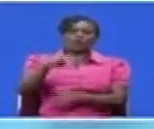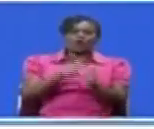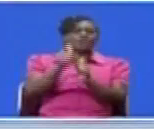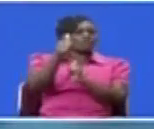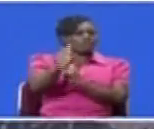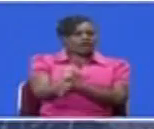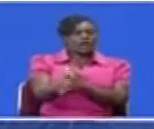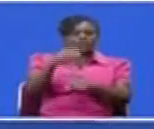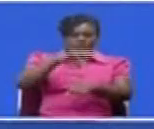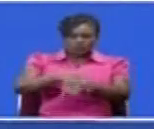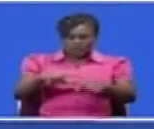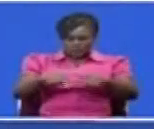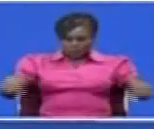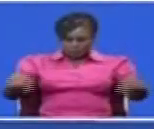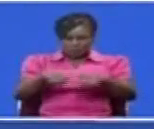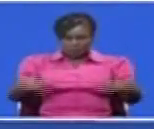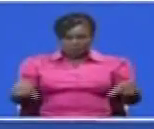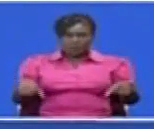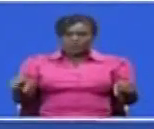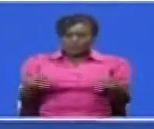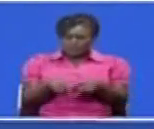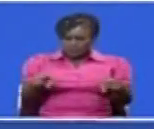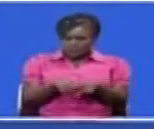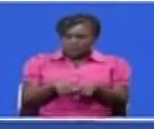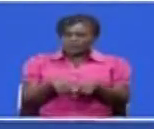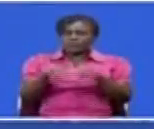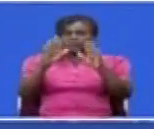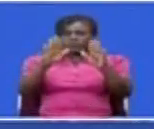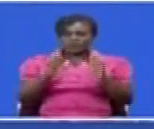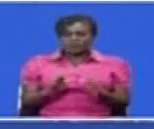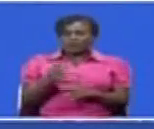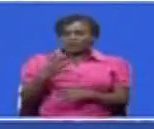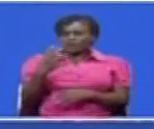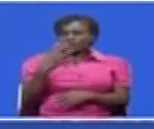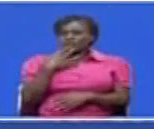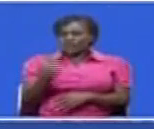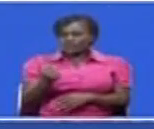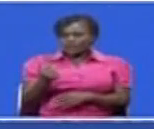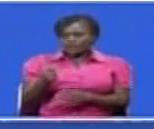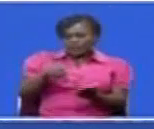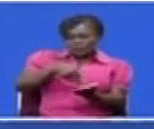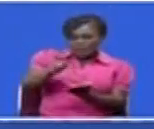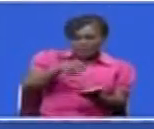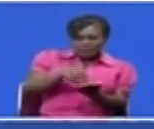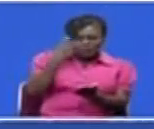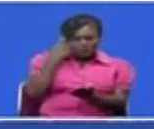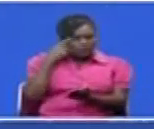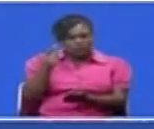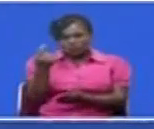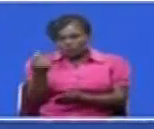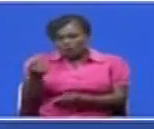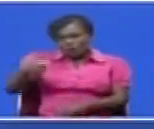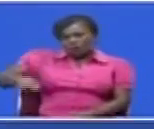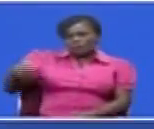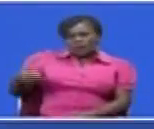the firewood. So in demand is the firewood that Dadaab says she spends up to 500 shillings a week for a small bag. And